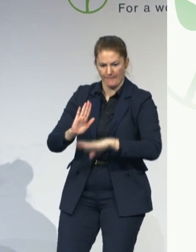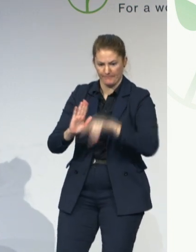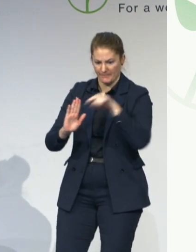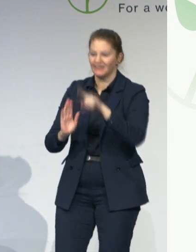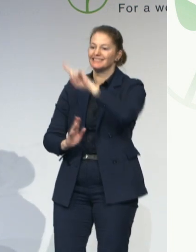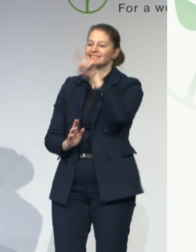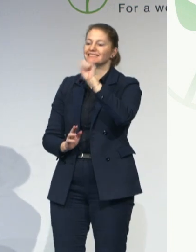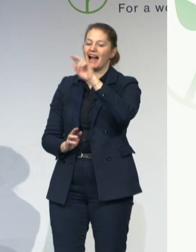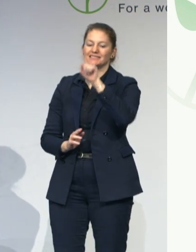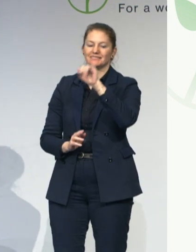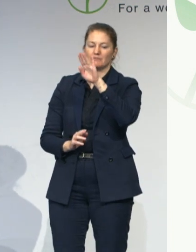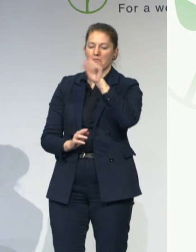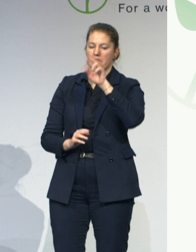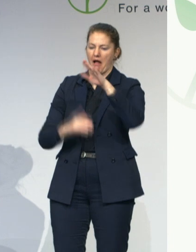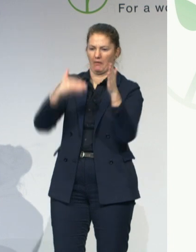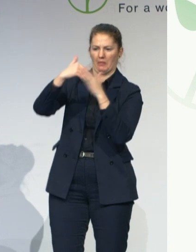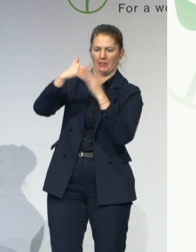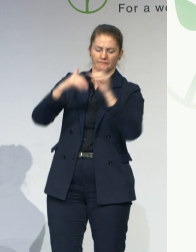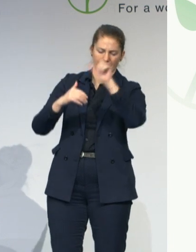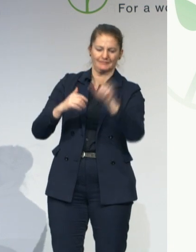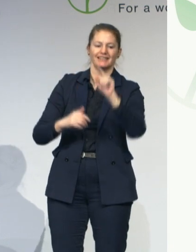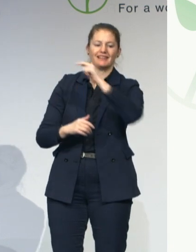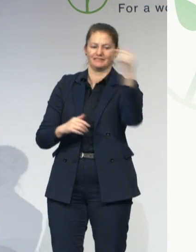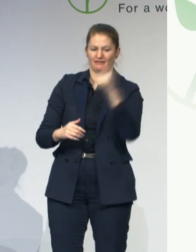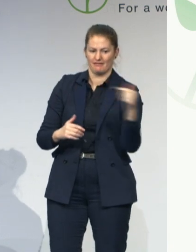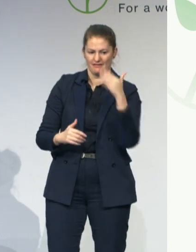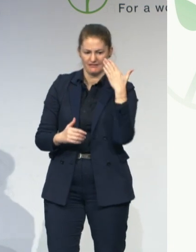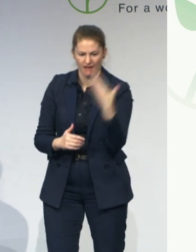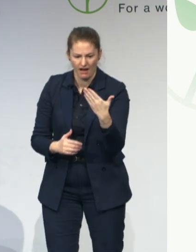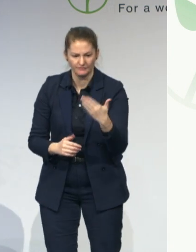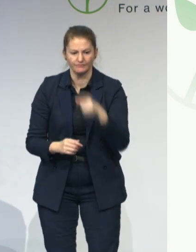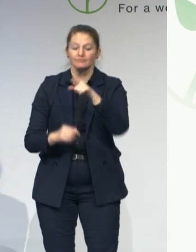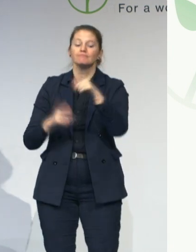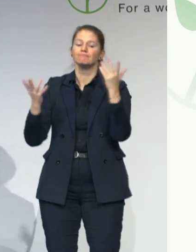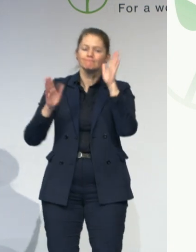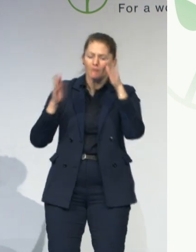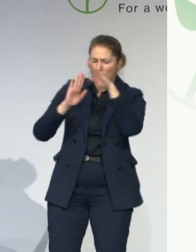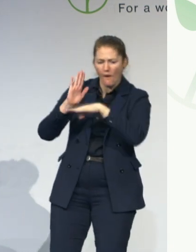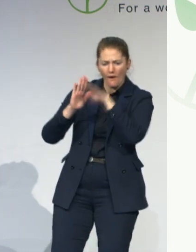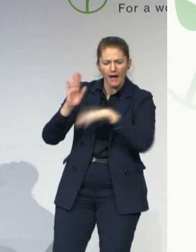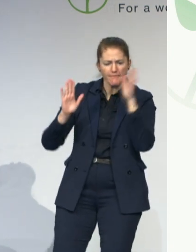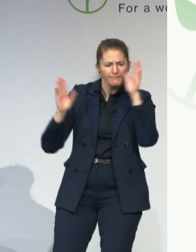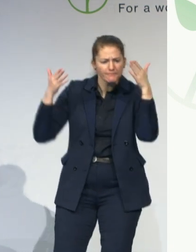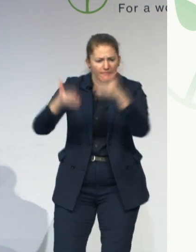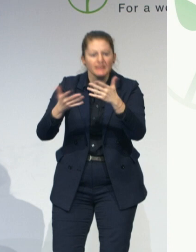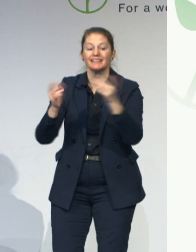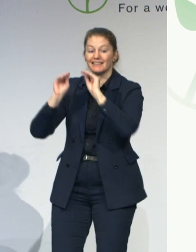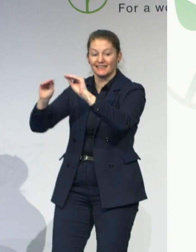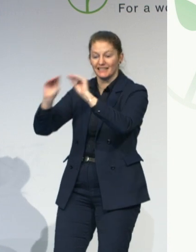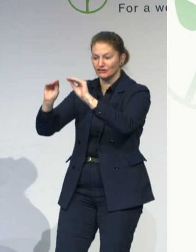inclusive methods and intervention. In addition, it creates greater community awareness by working with parents and